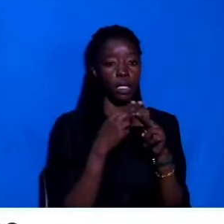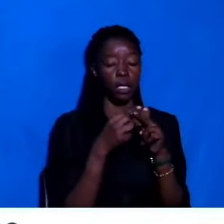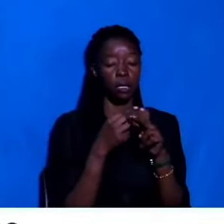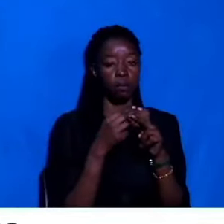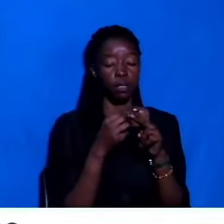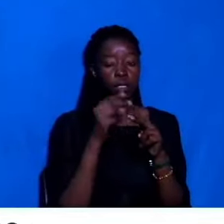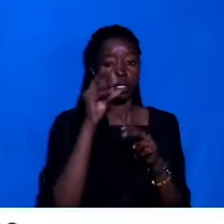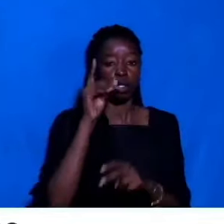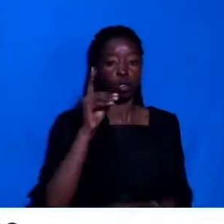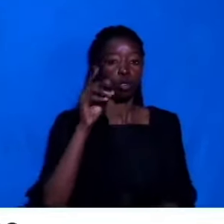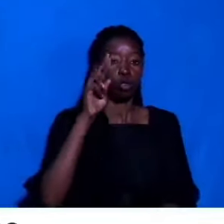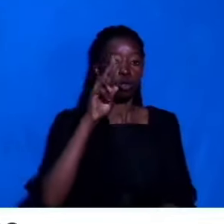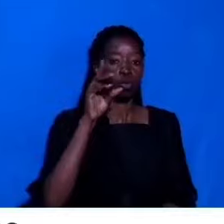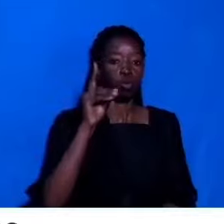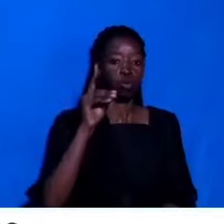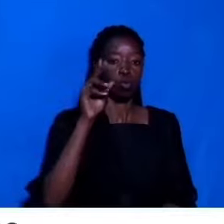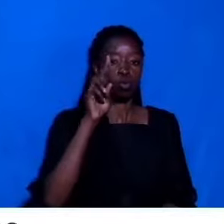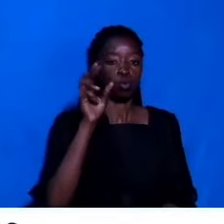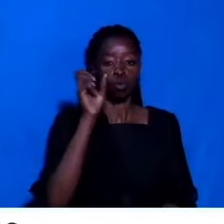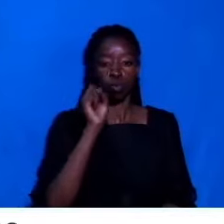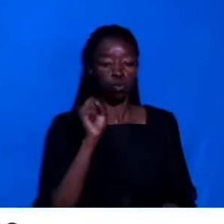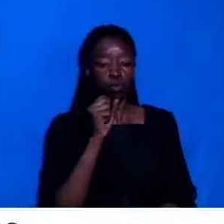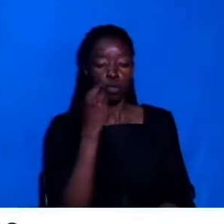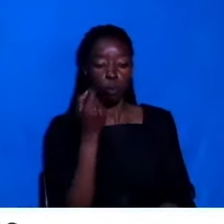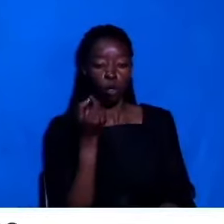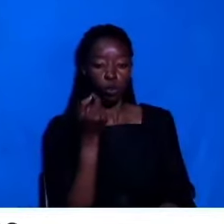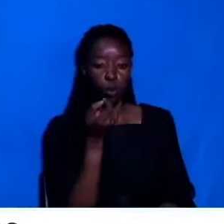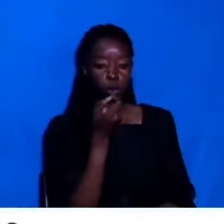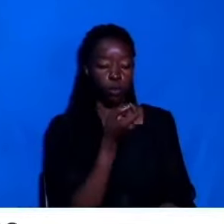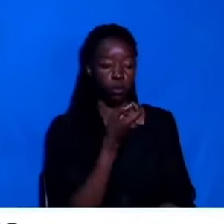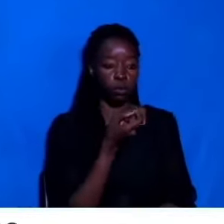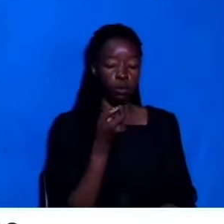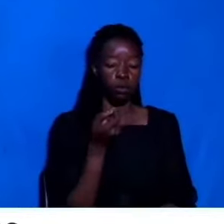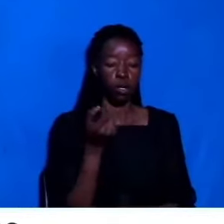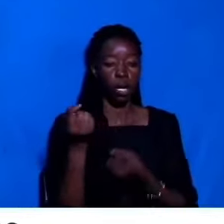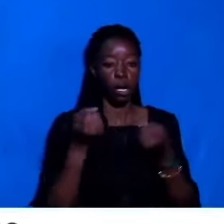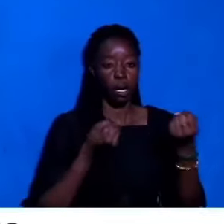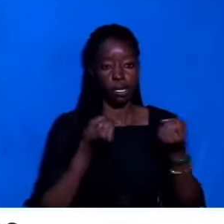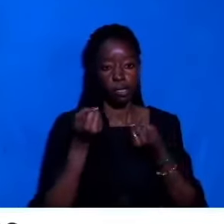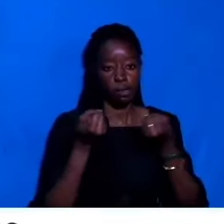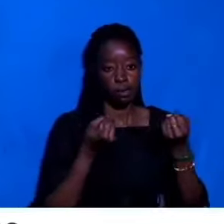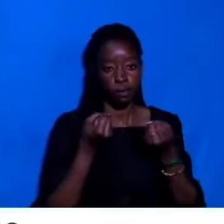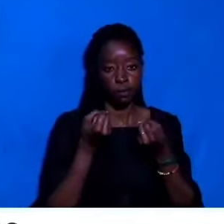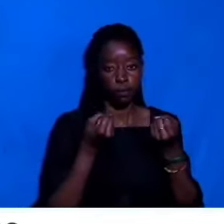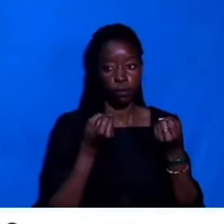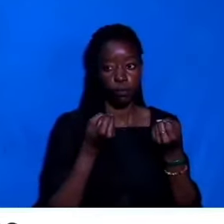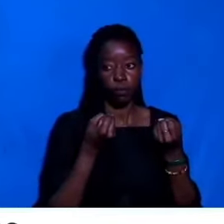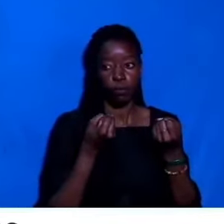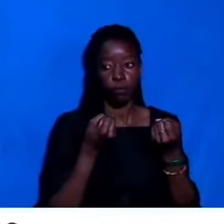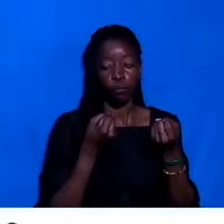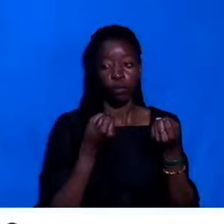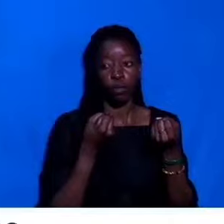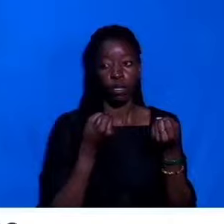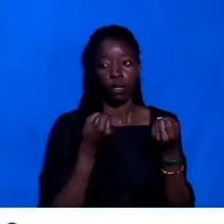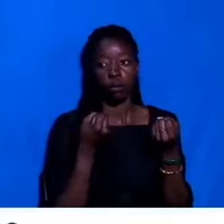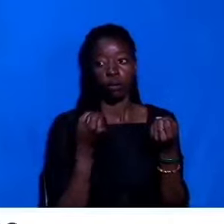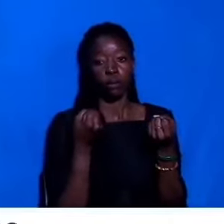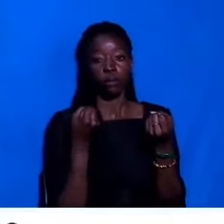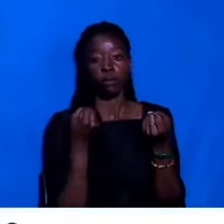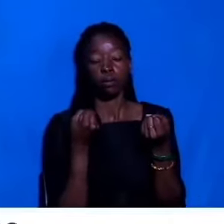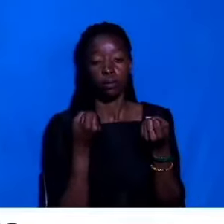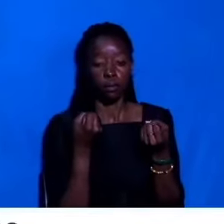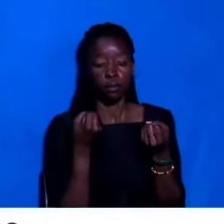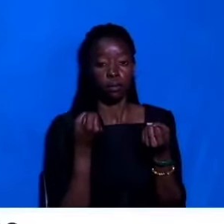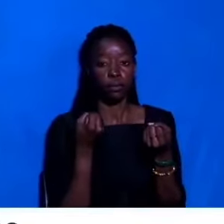them here. They have funny names, yeah? Those dudu cars. Whose spare parts? Sometimes you walk the whole of Grogan and you don't